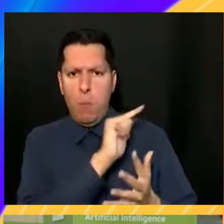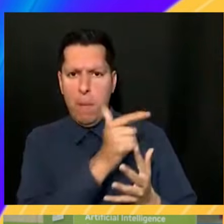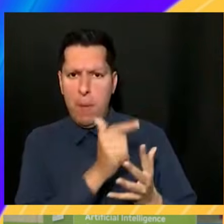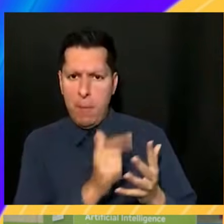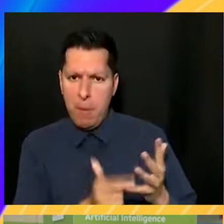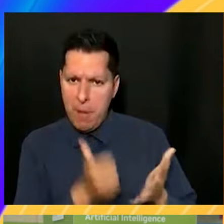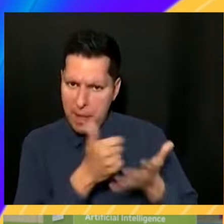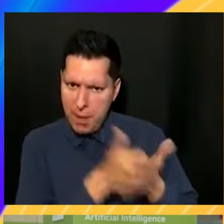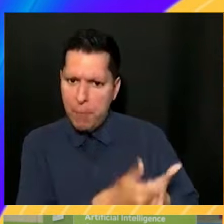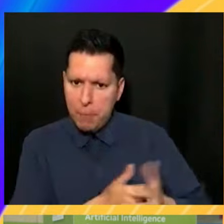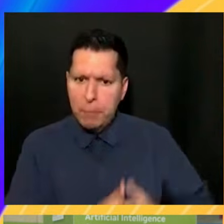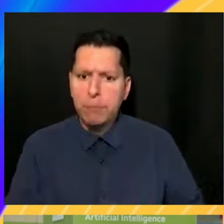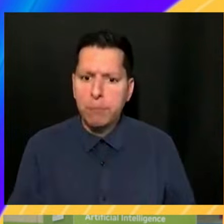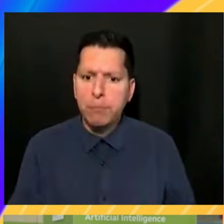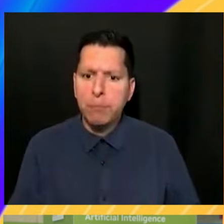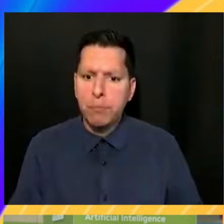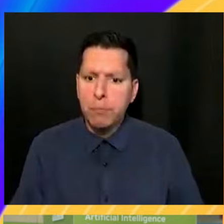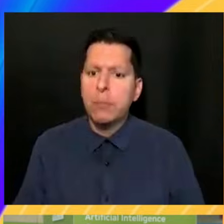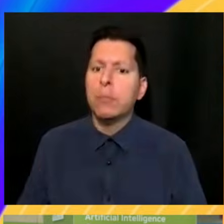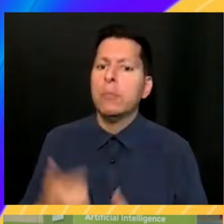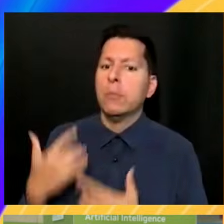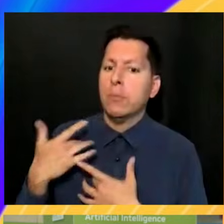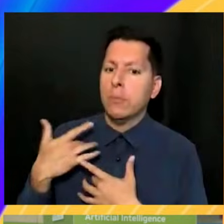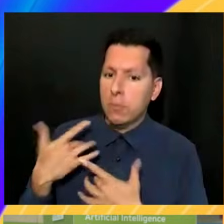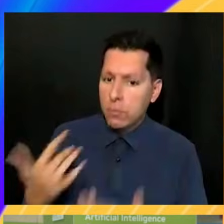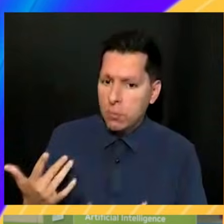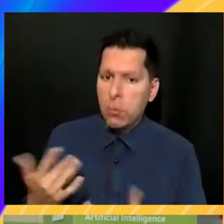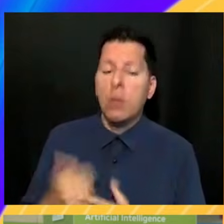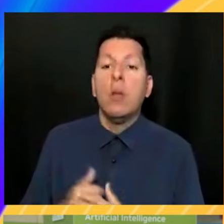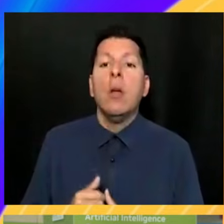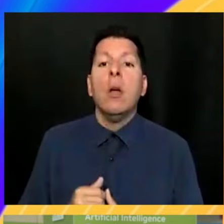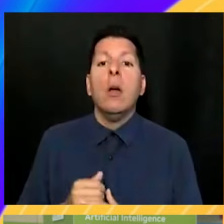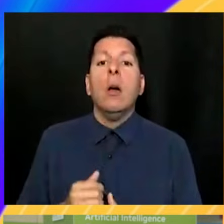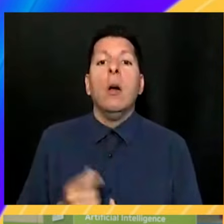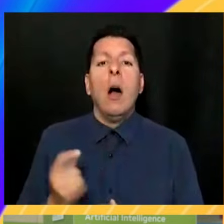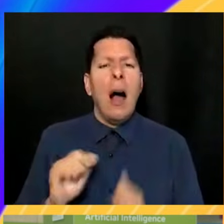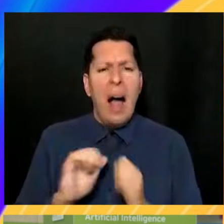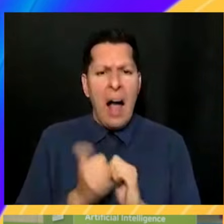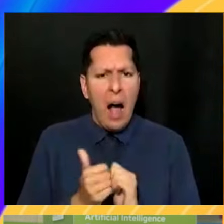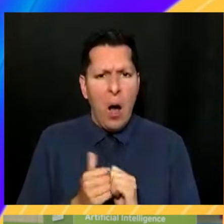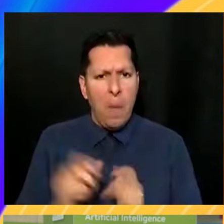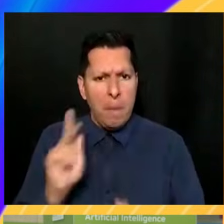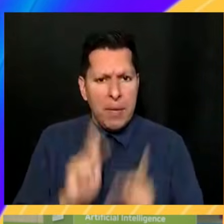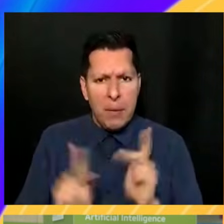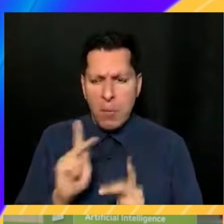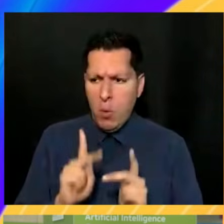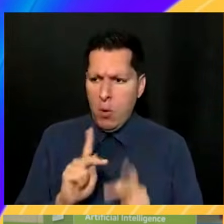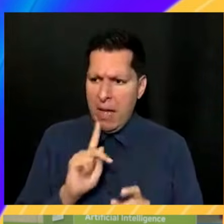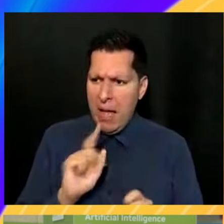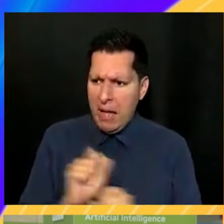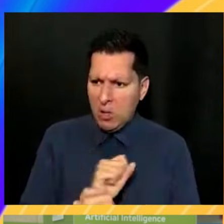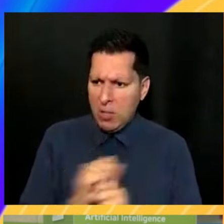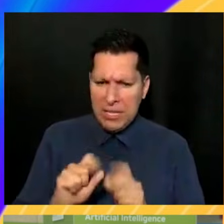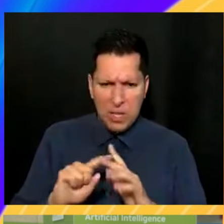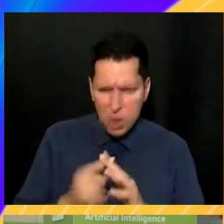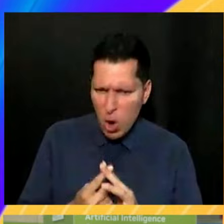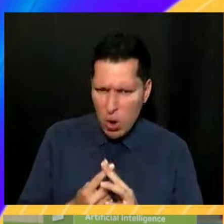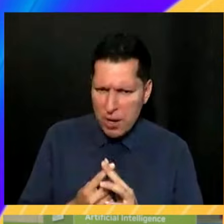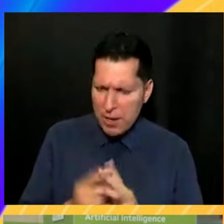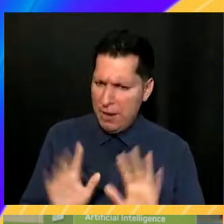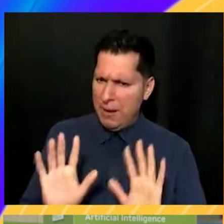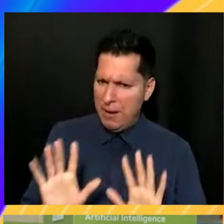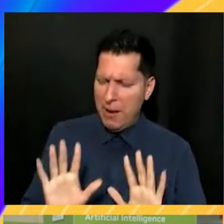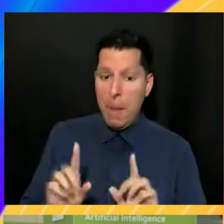Normally we ask, well, I will ask this, how do folks get started with Landing Zone Accelerator? But you have on the screen